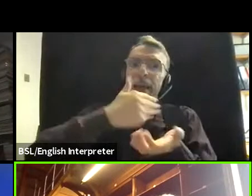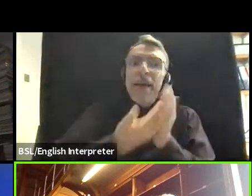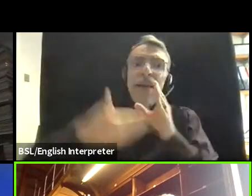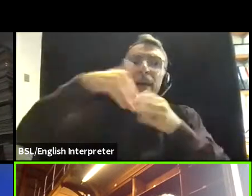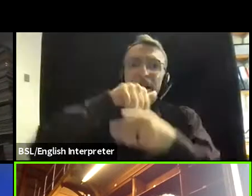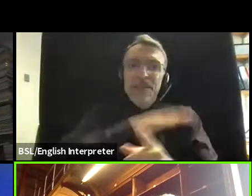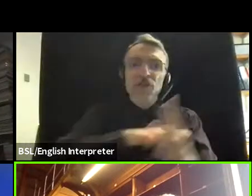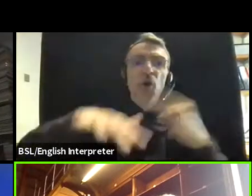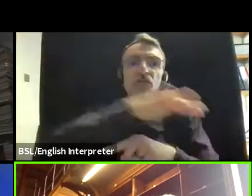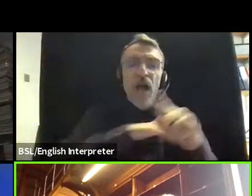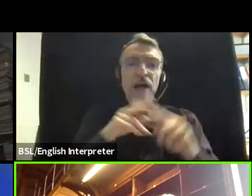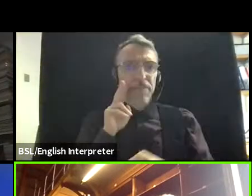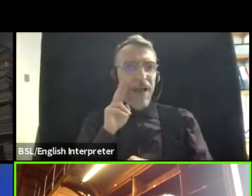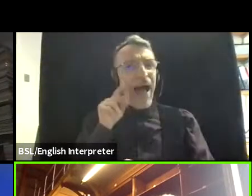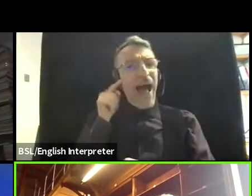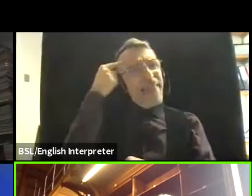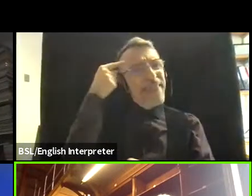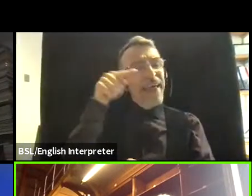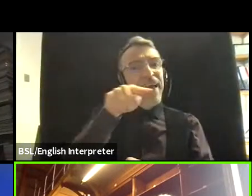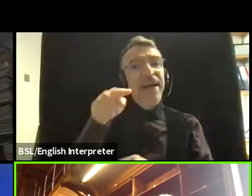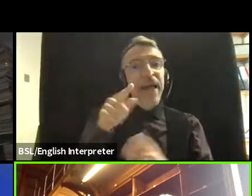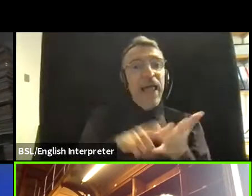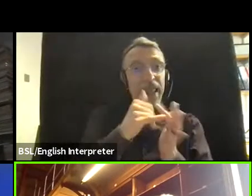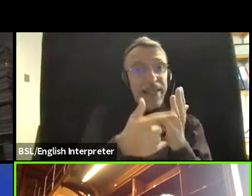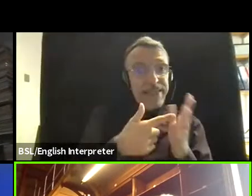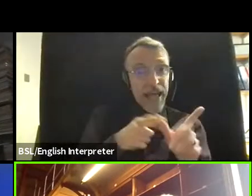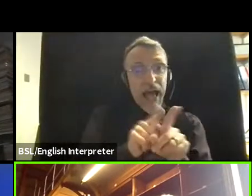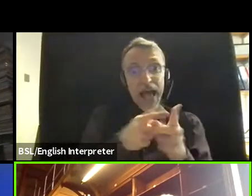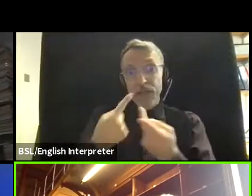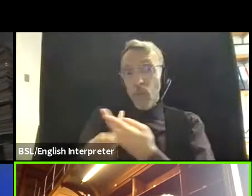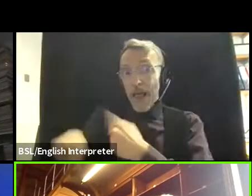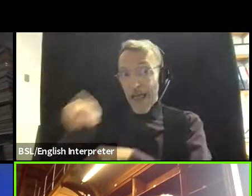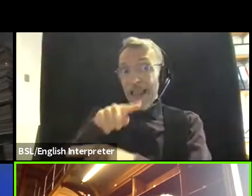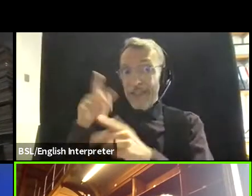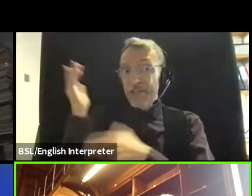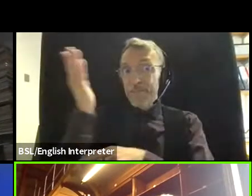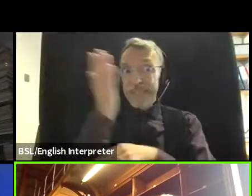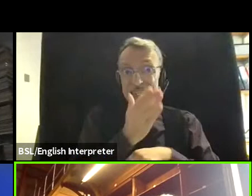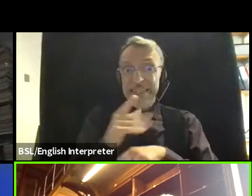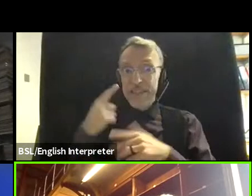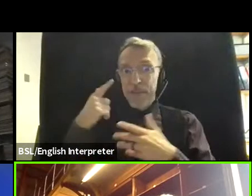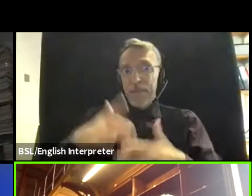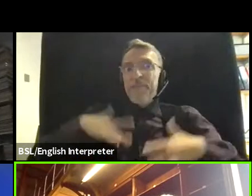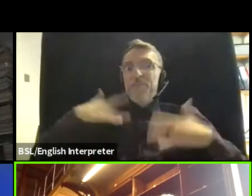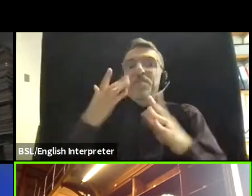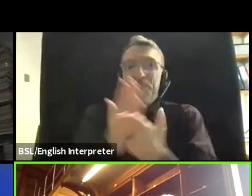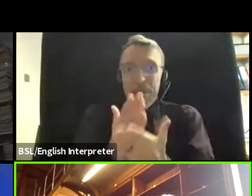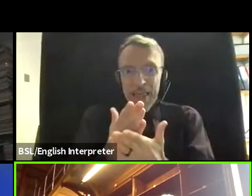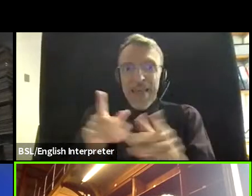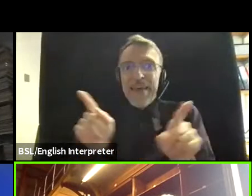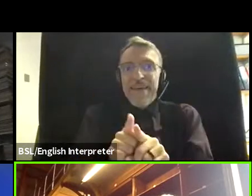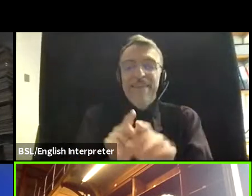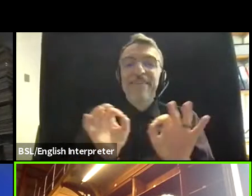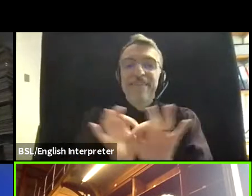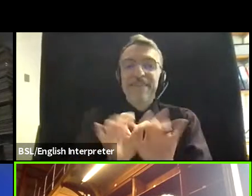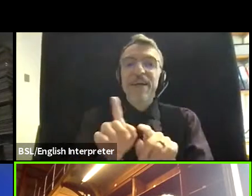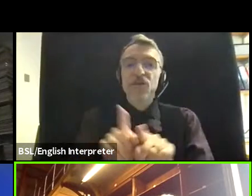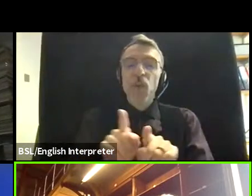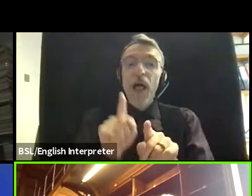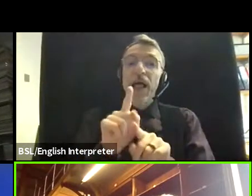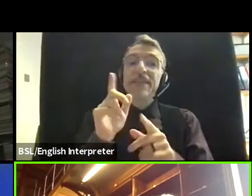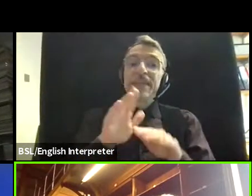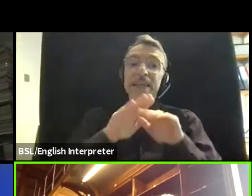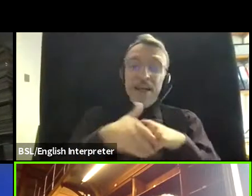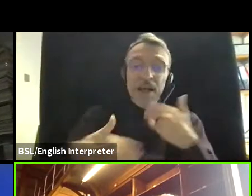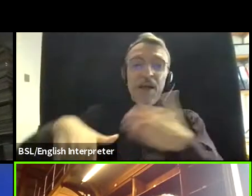I subscribe to that, as does Lisa, and as do all the speakers, and as does this House of Commons as well. We need to be mindful of those impediments that